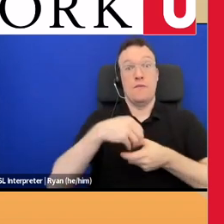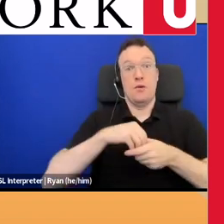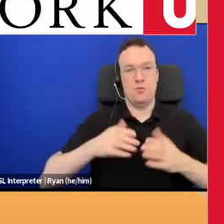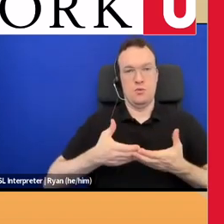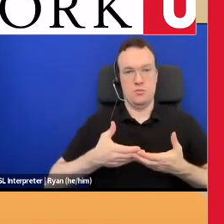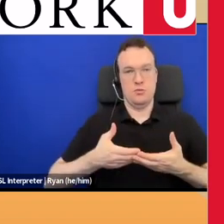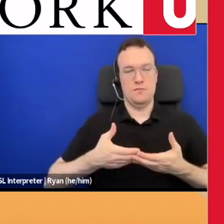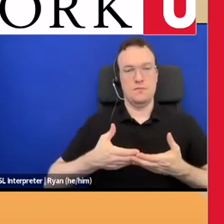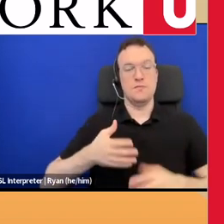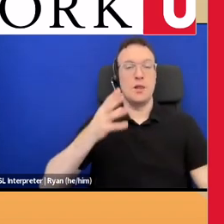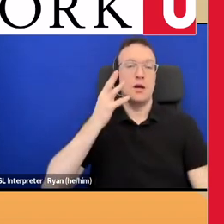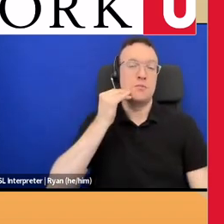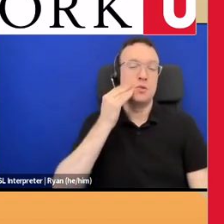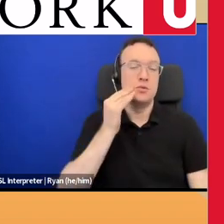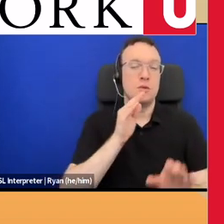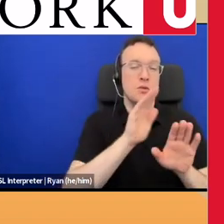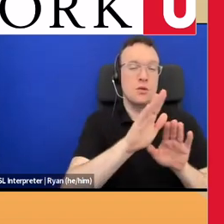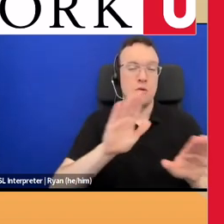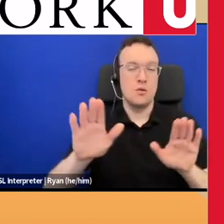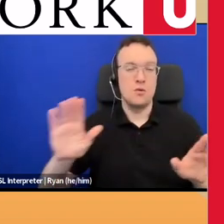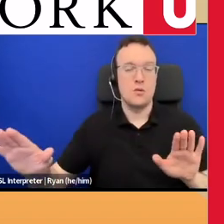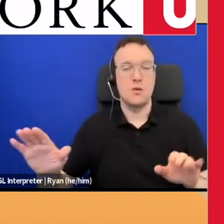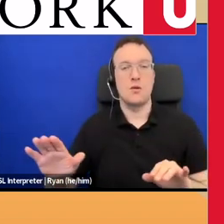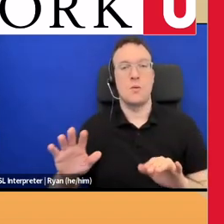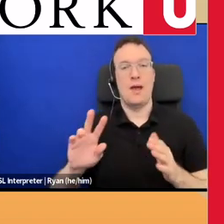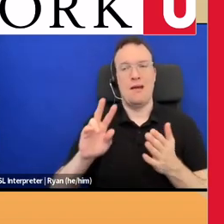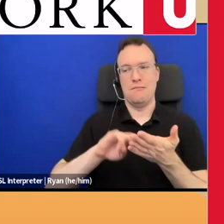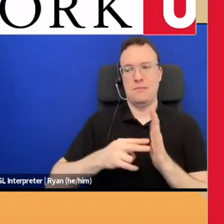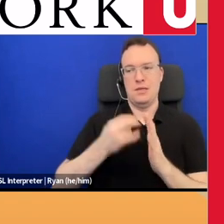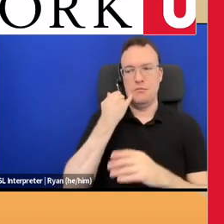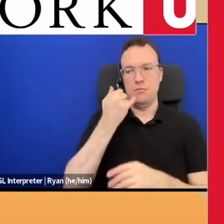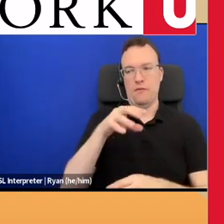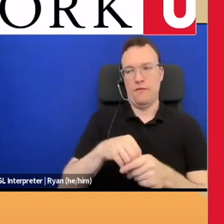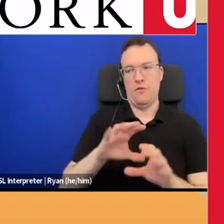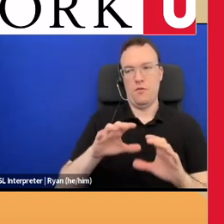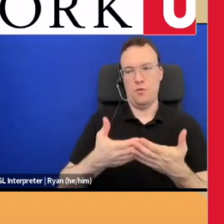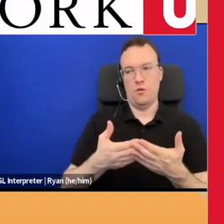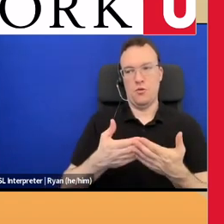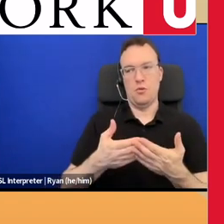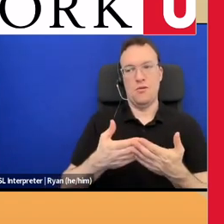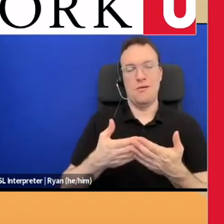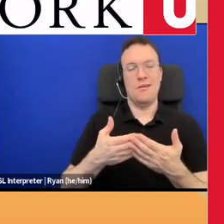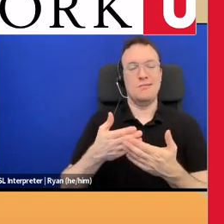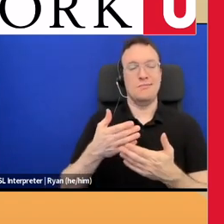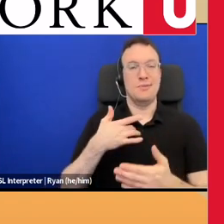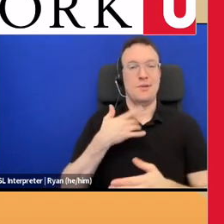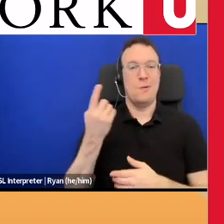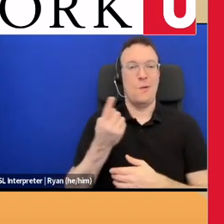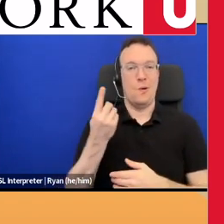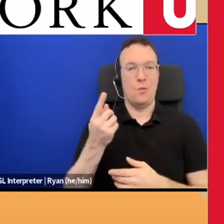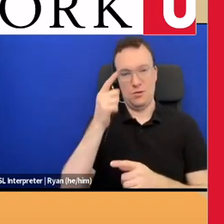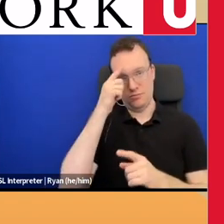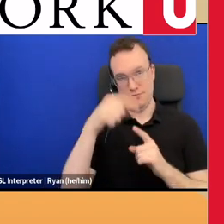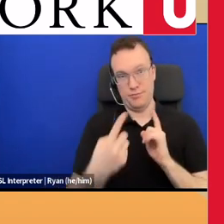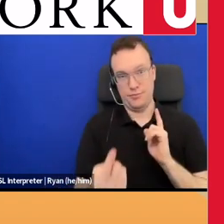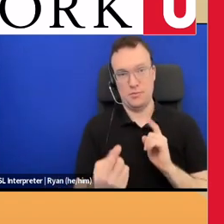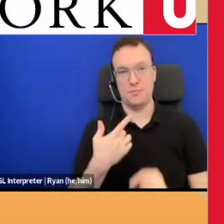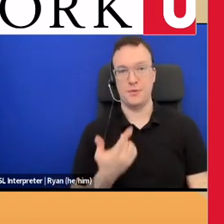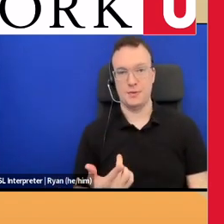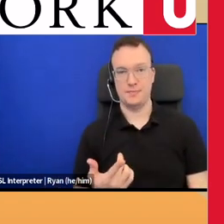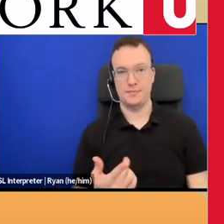these experiences and what it means to be a group, a member of a group, are almost always contested.